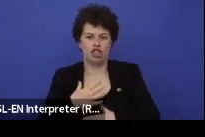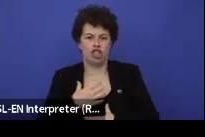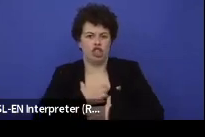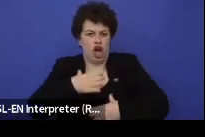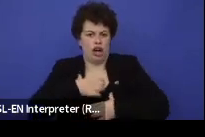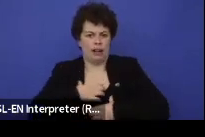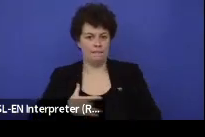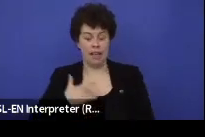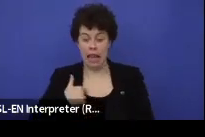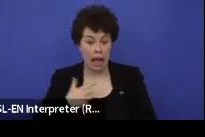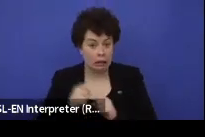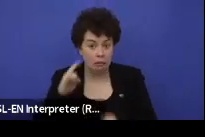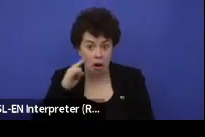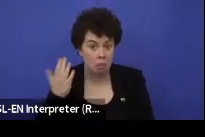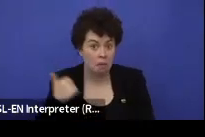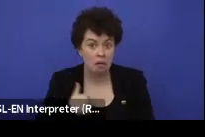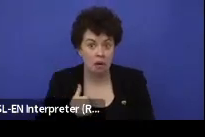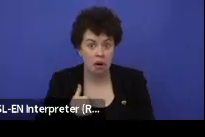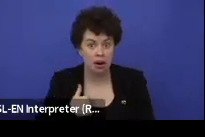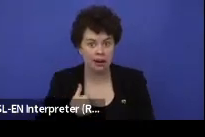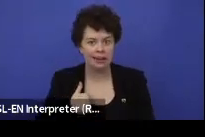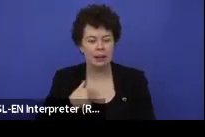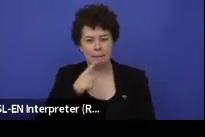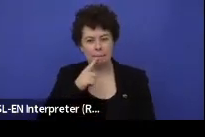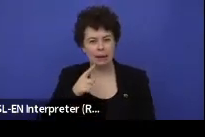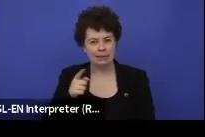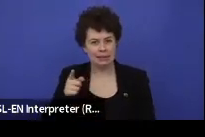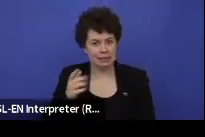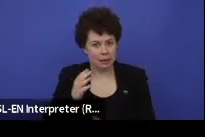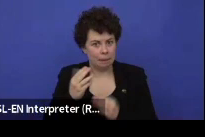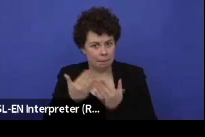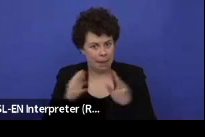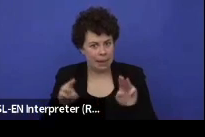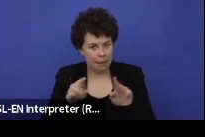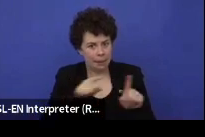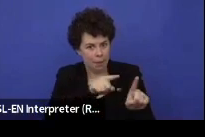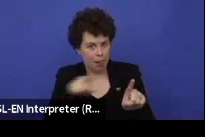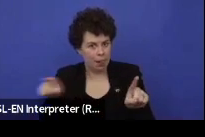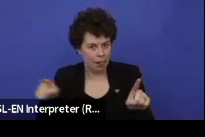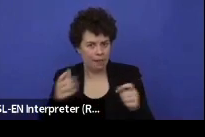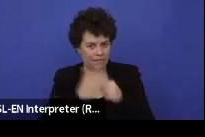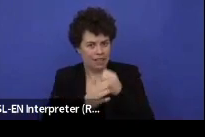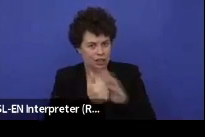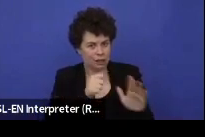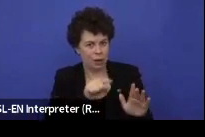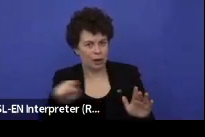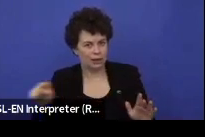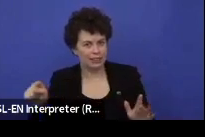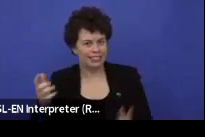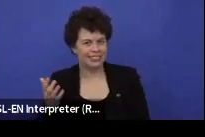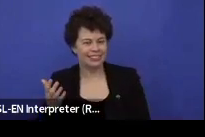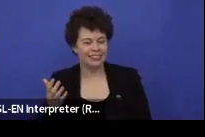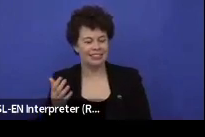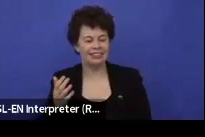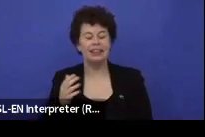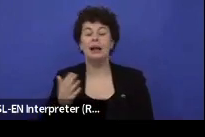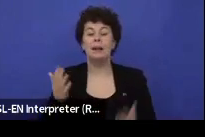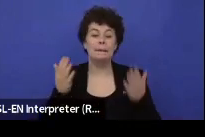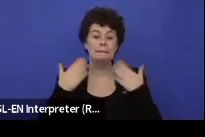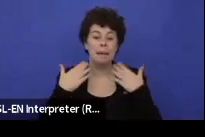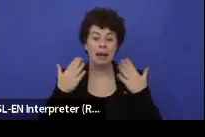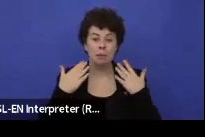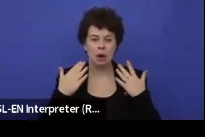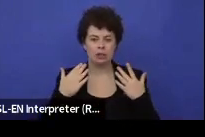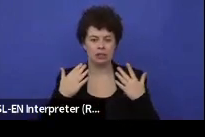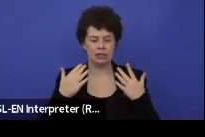I had never heard of before. And I think in part that's the thing. You know, a lot of people will say, well, is it a menopause symptom or is it